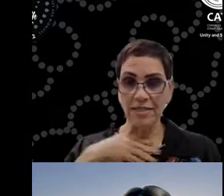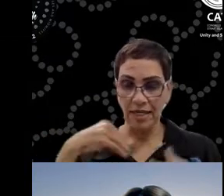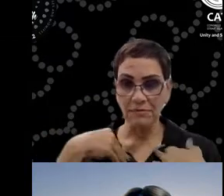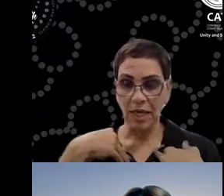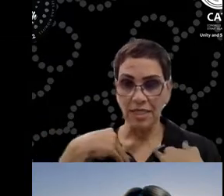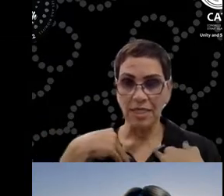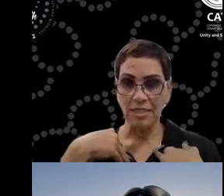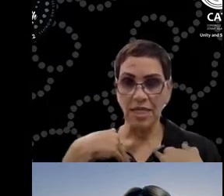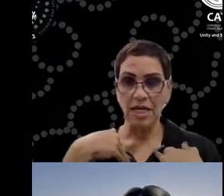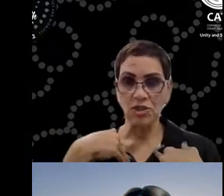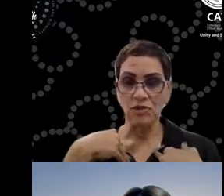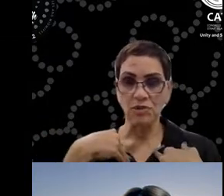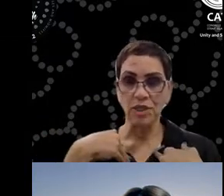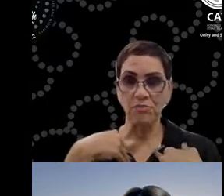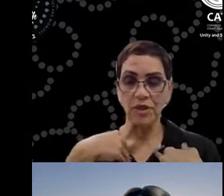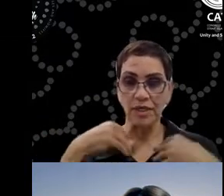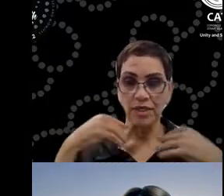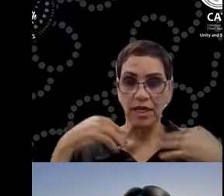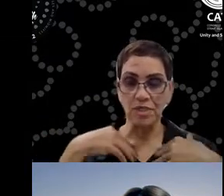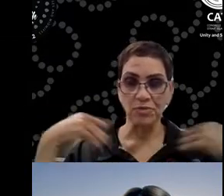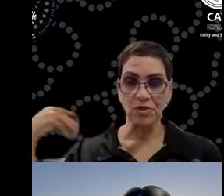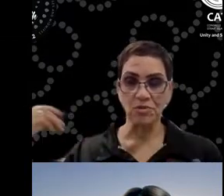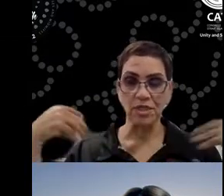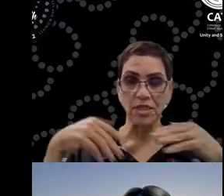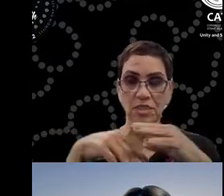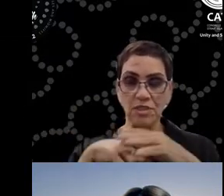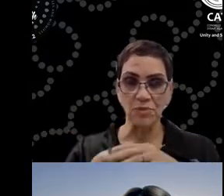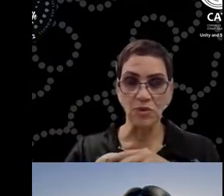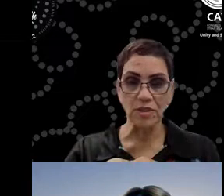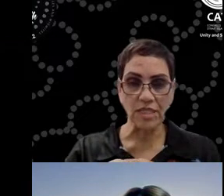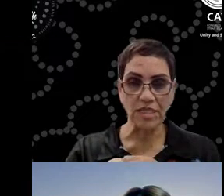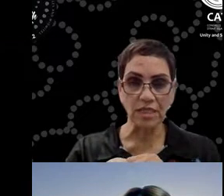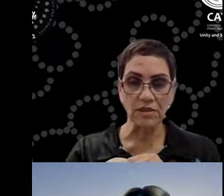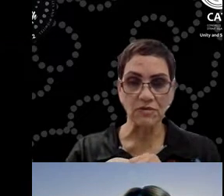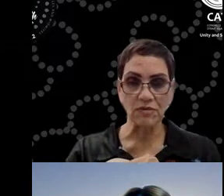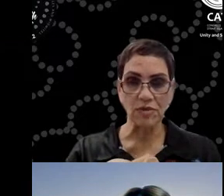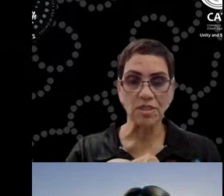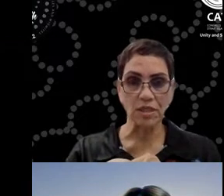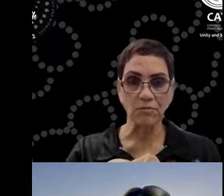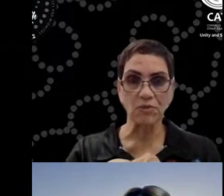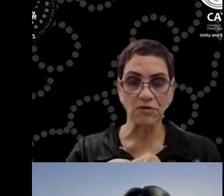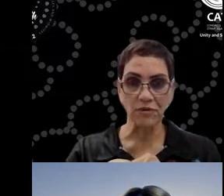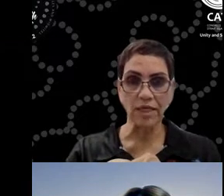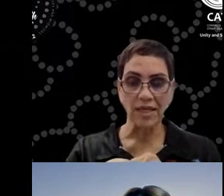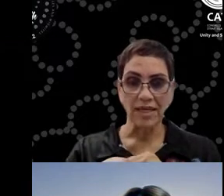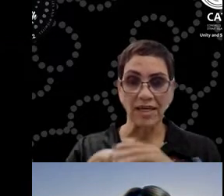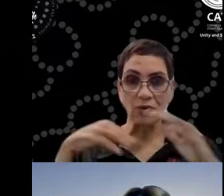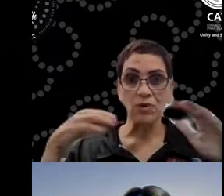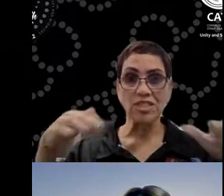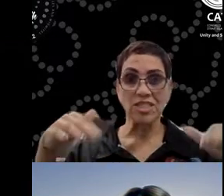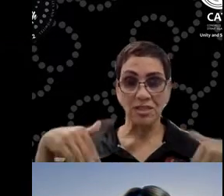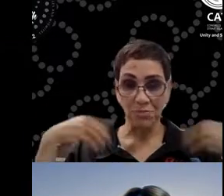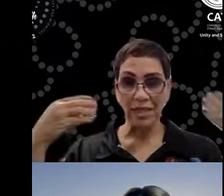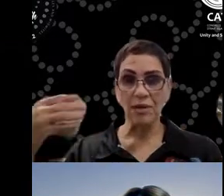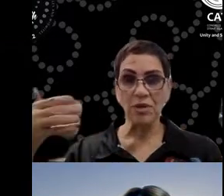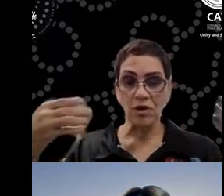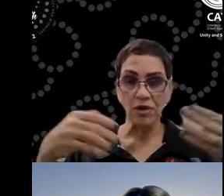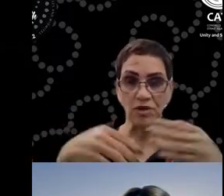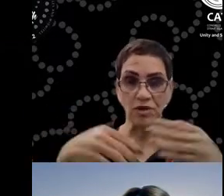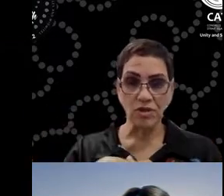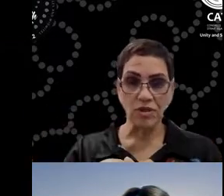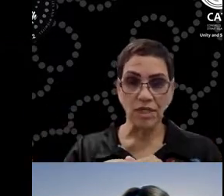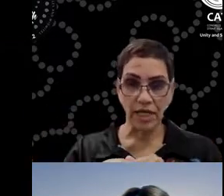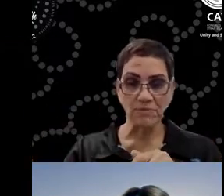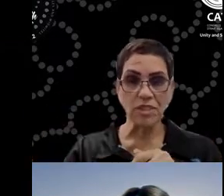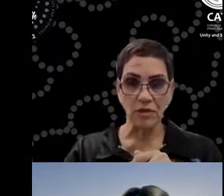definitely for us, as a national peak body, our responsibility is the boards and executives of nursing and midwifery. In order to bring